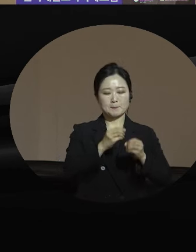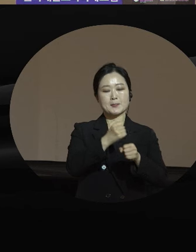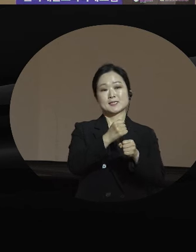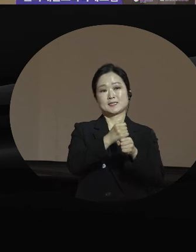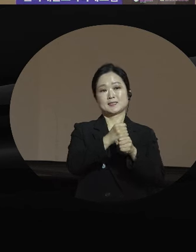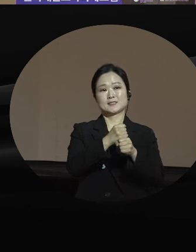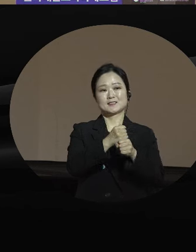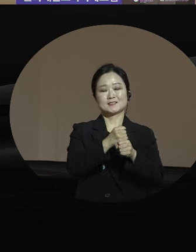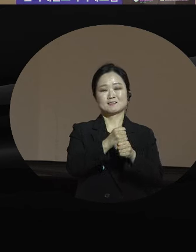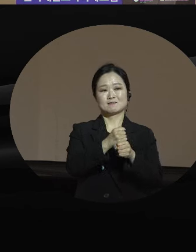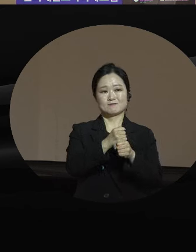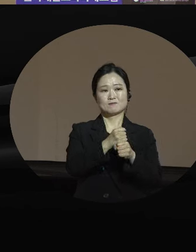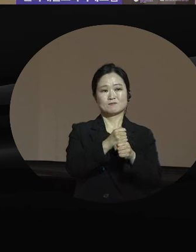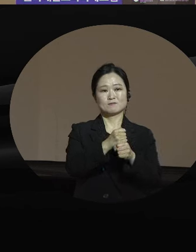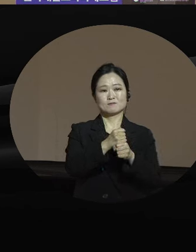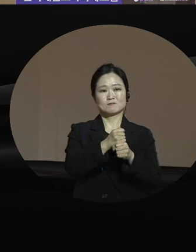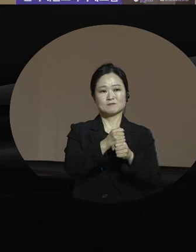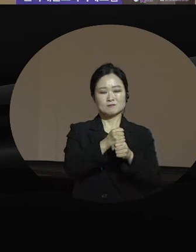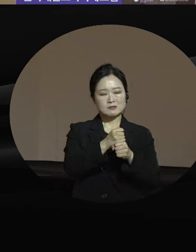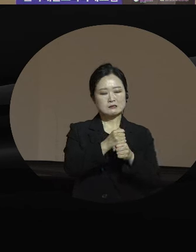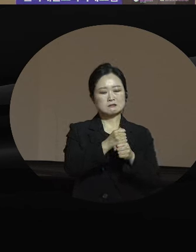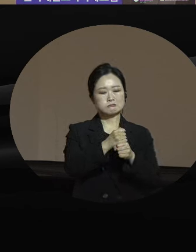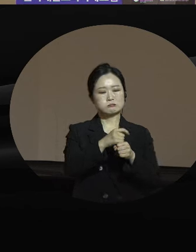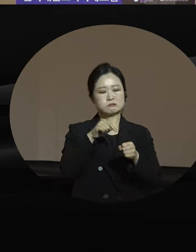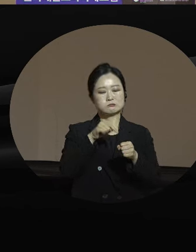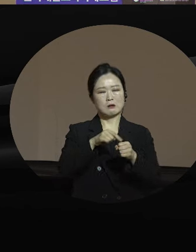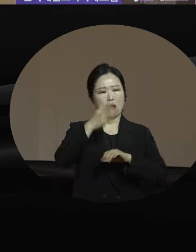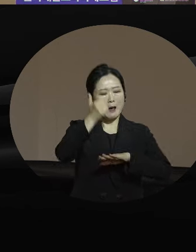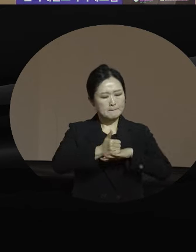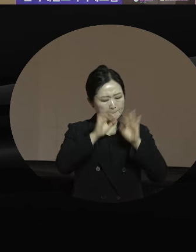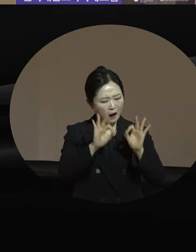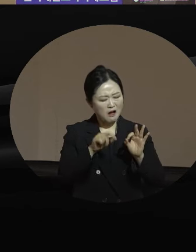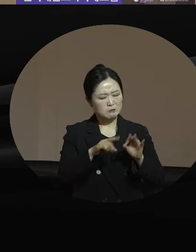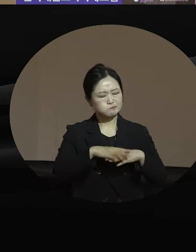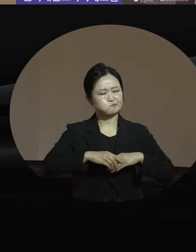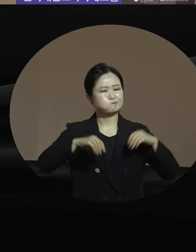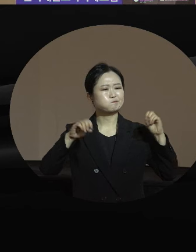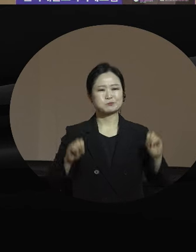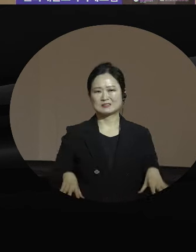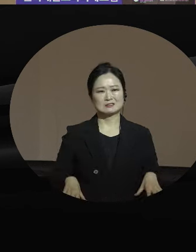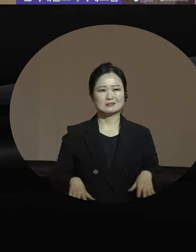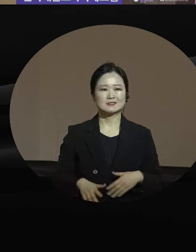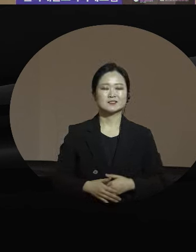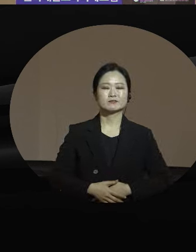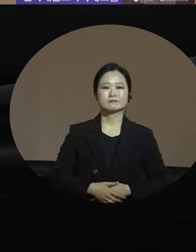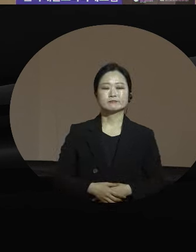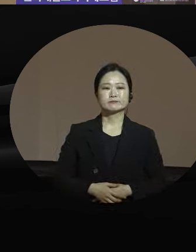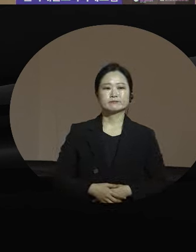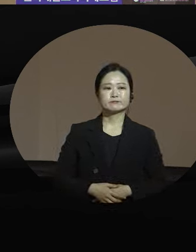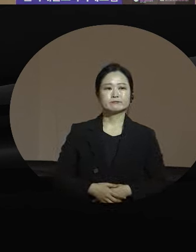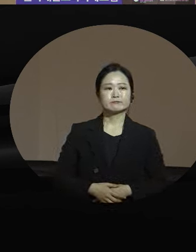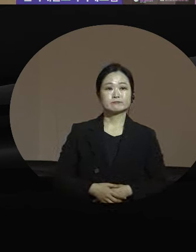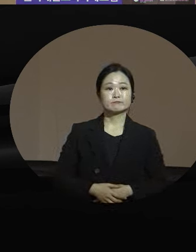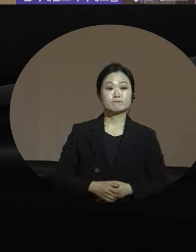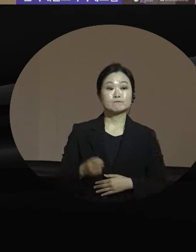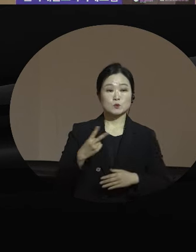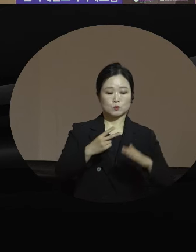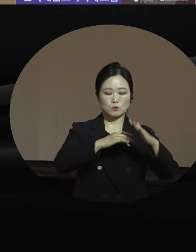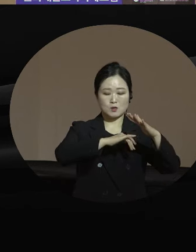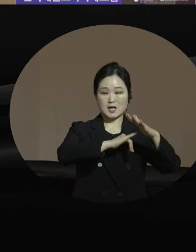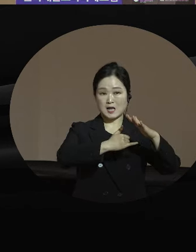usage happening. Also, lastly, the lack of the family policy, because of the